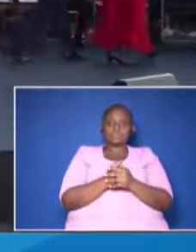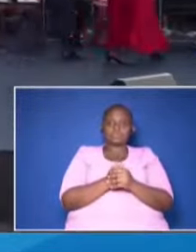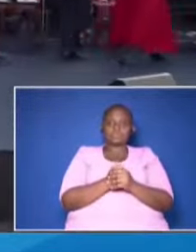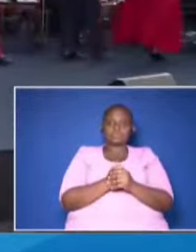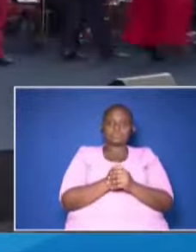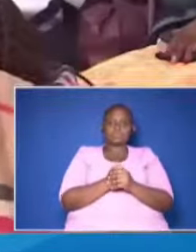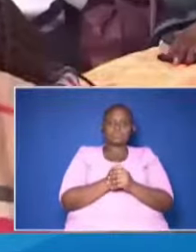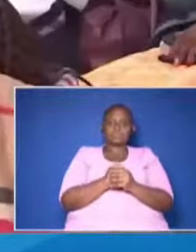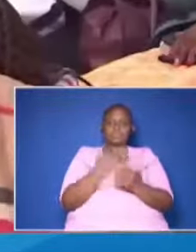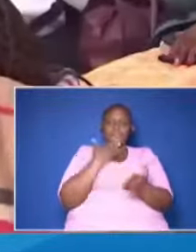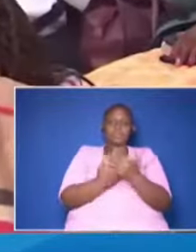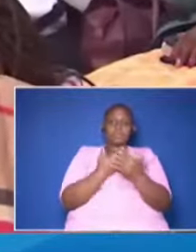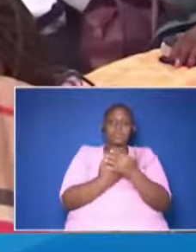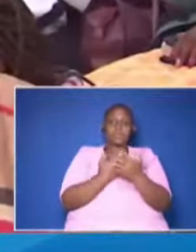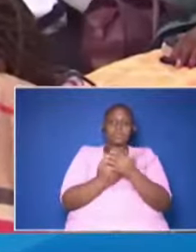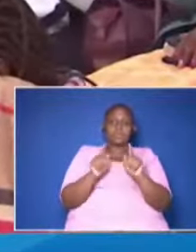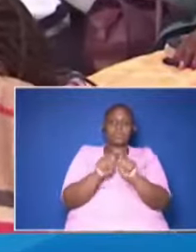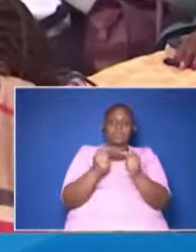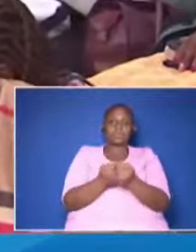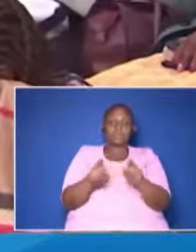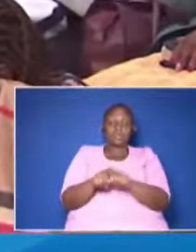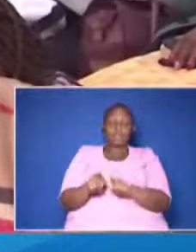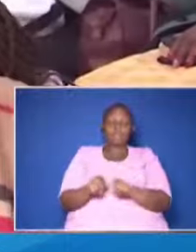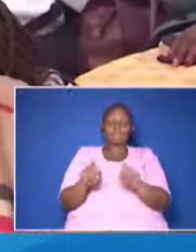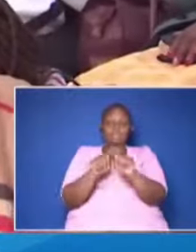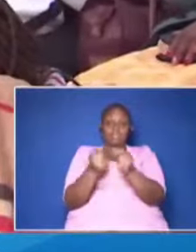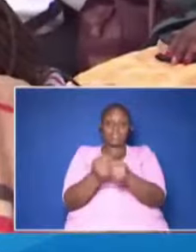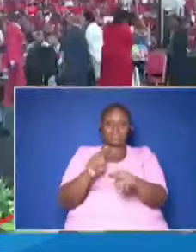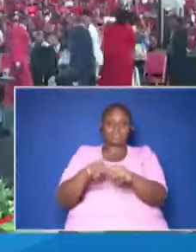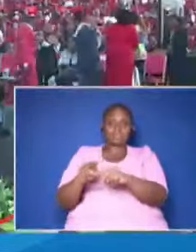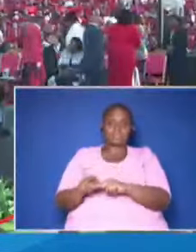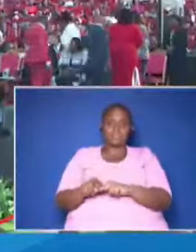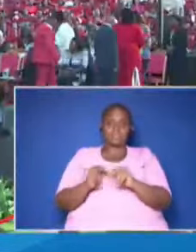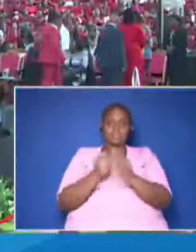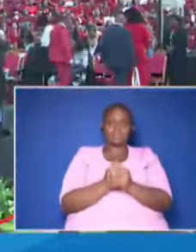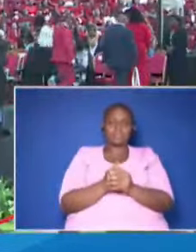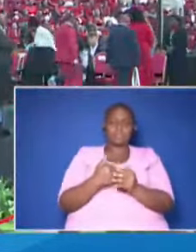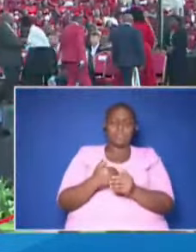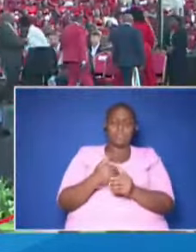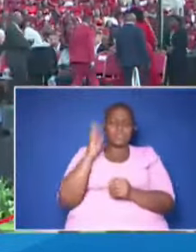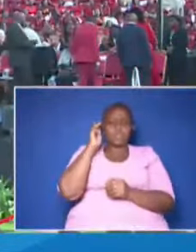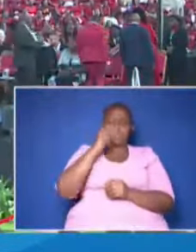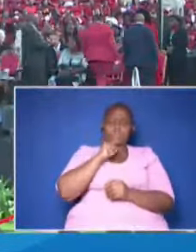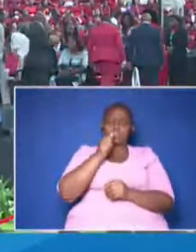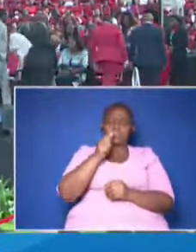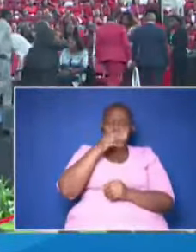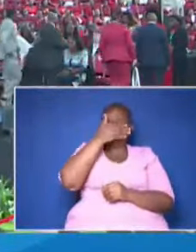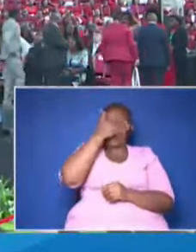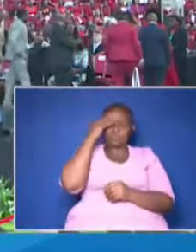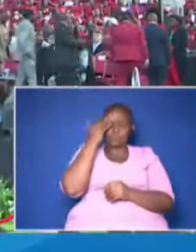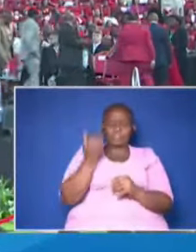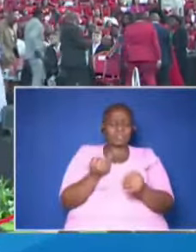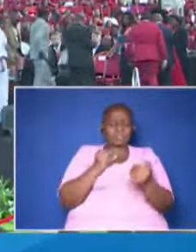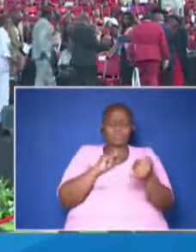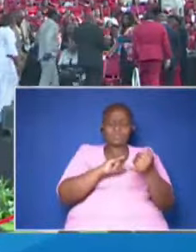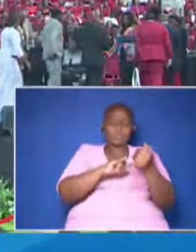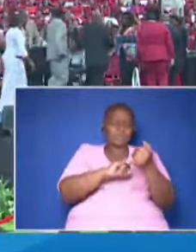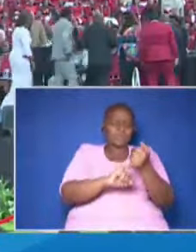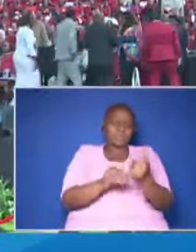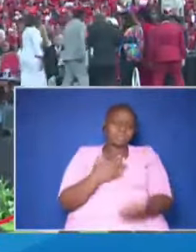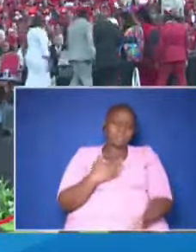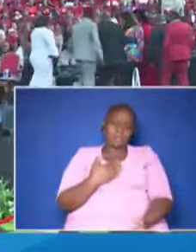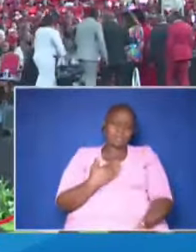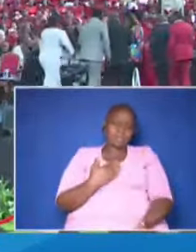group and as they sit down I will not forget to introduce my dear wife